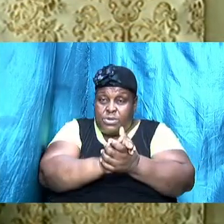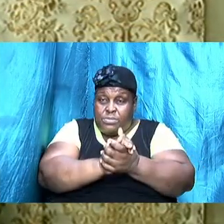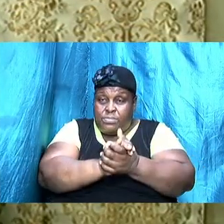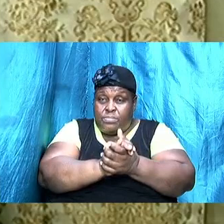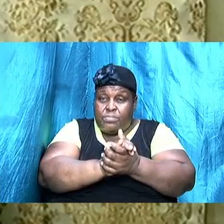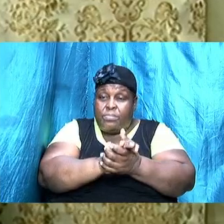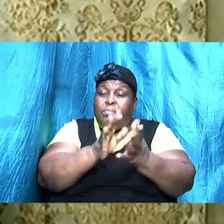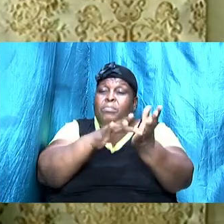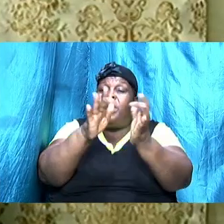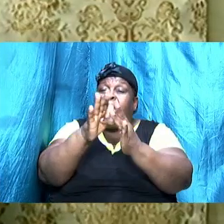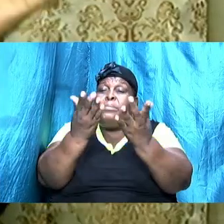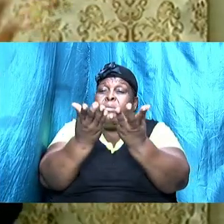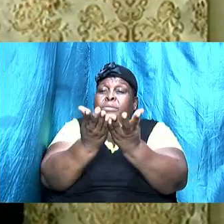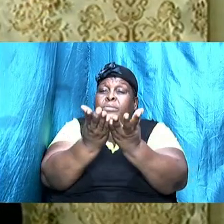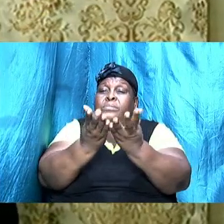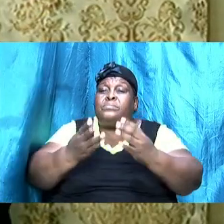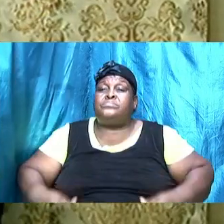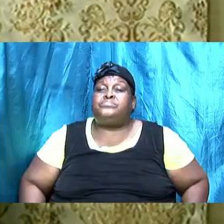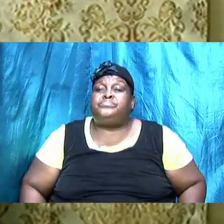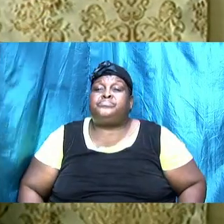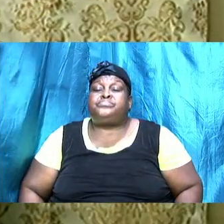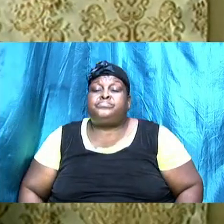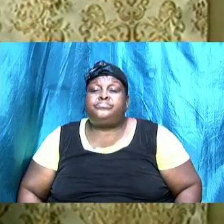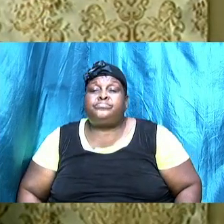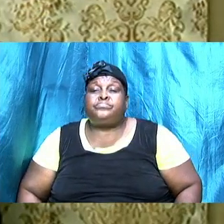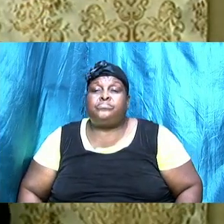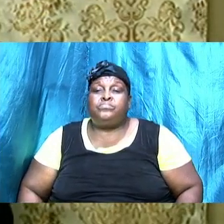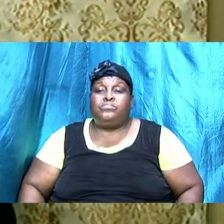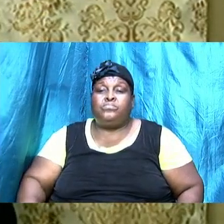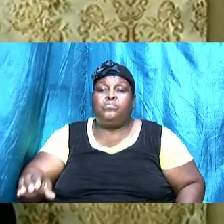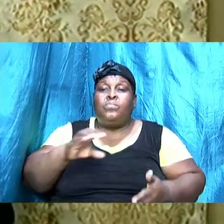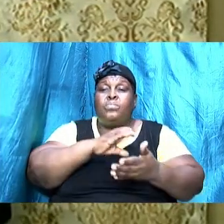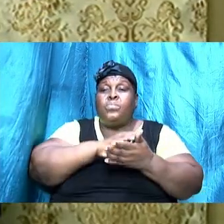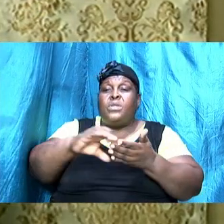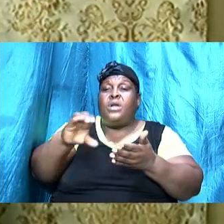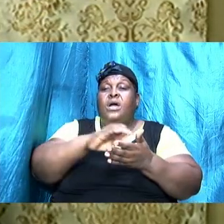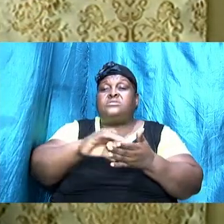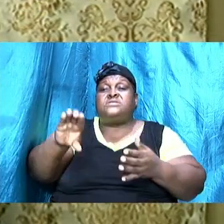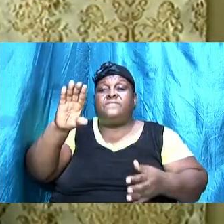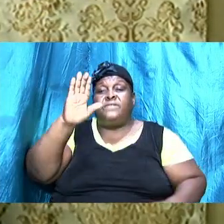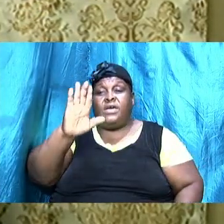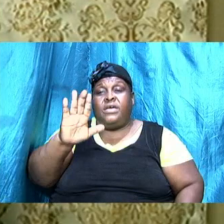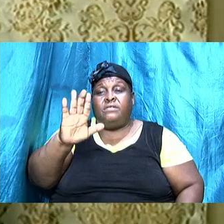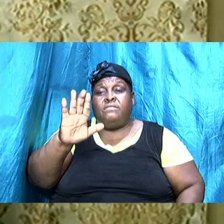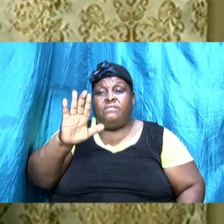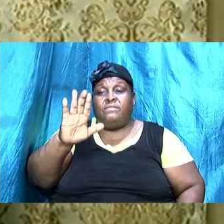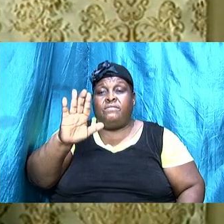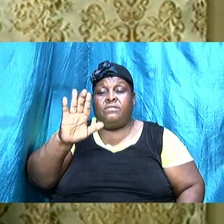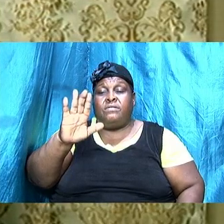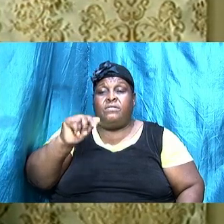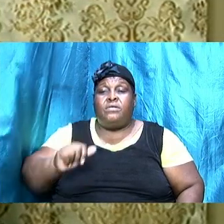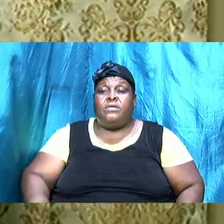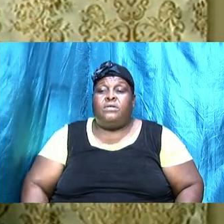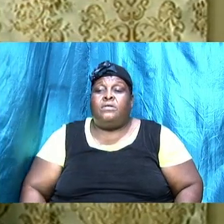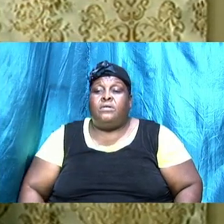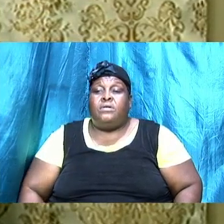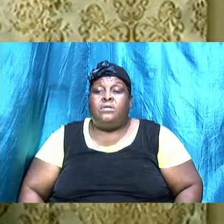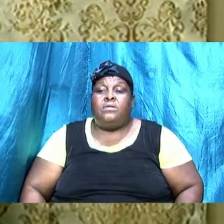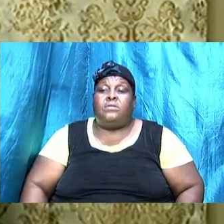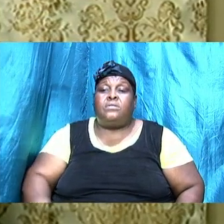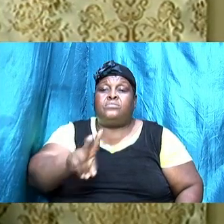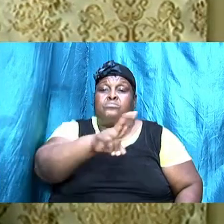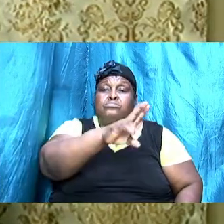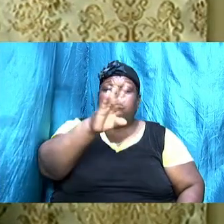quickly, and this is the last one. I'll do no more questions after this. Acts chapter 5. And let's put it up on the screen quickly. Acts chapter 5, 27